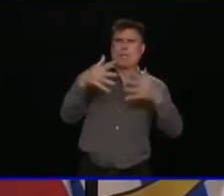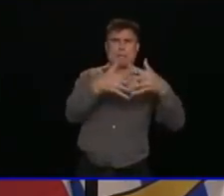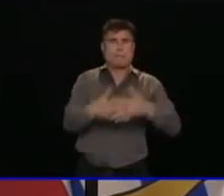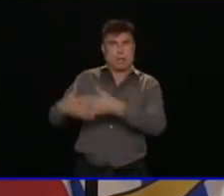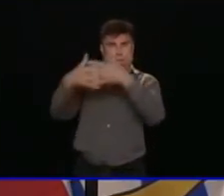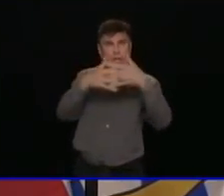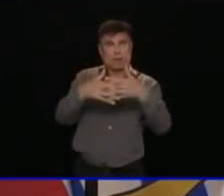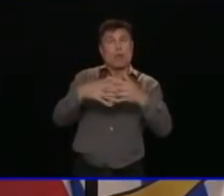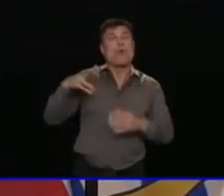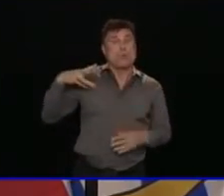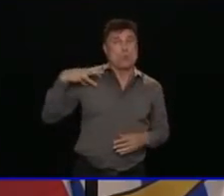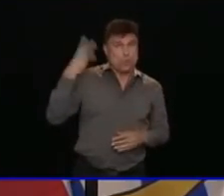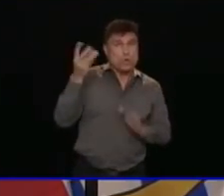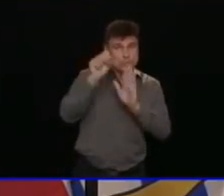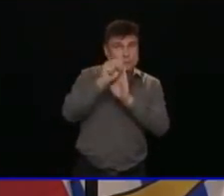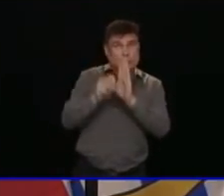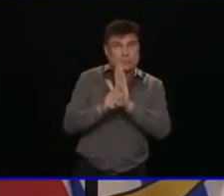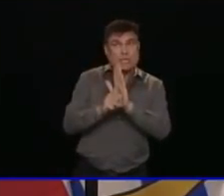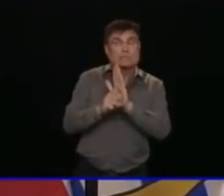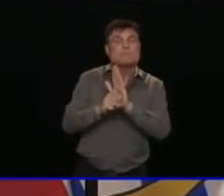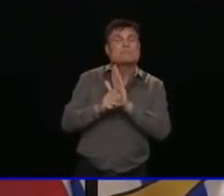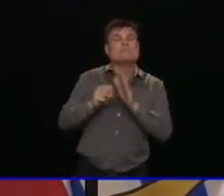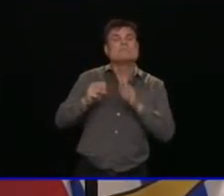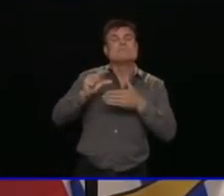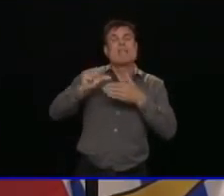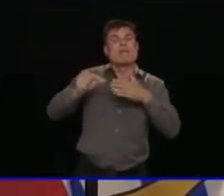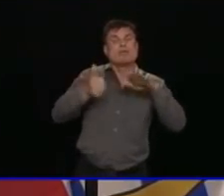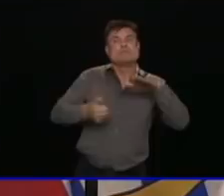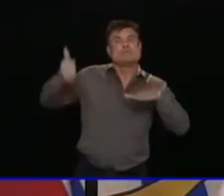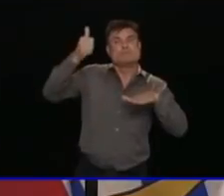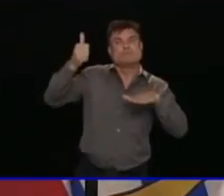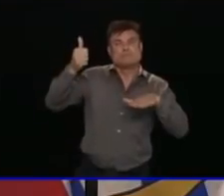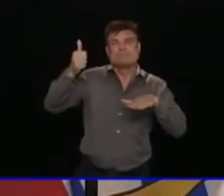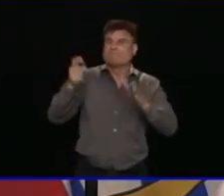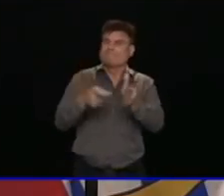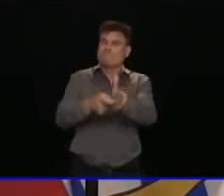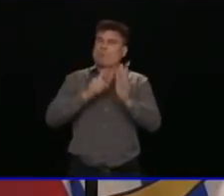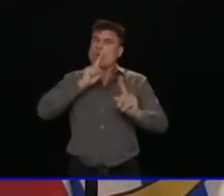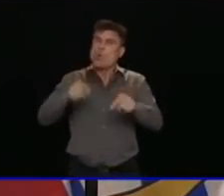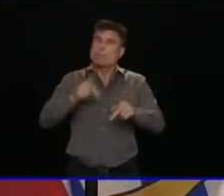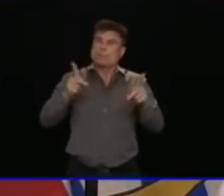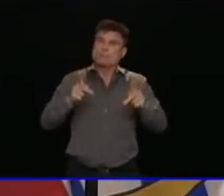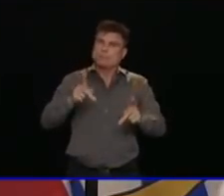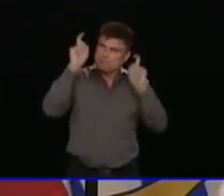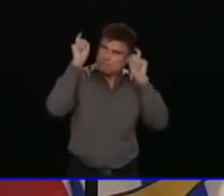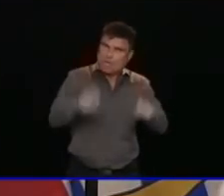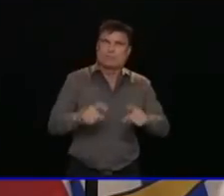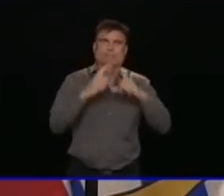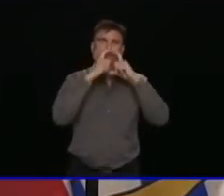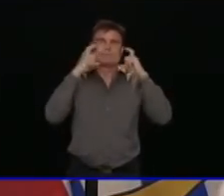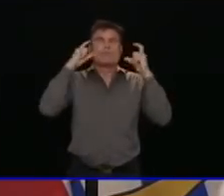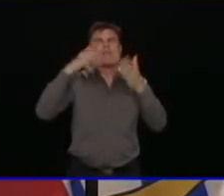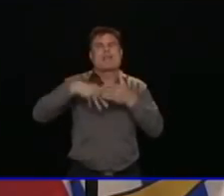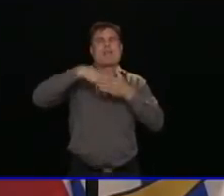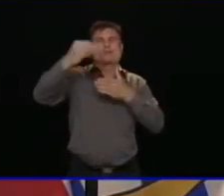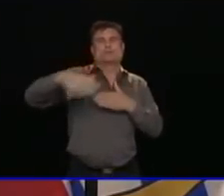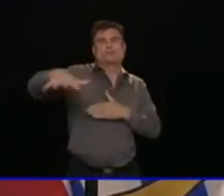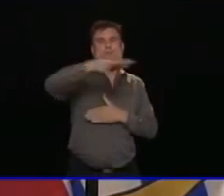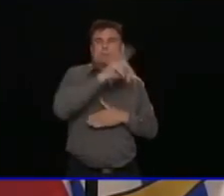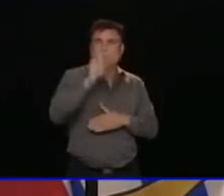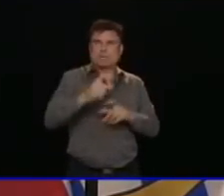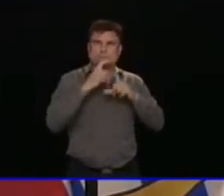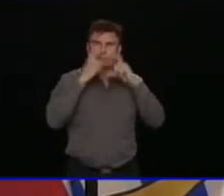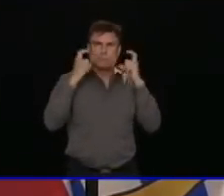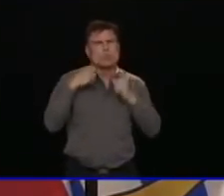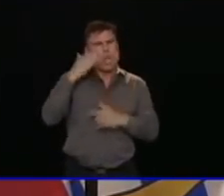wearing masks in public statewide. It had been in the act, but it's now statewide. I know your position on mandatory masks. I'm not asking about that,